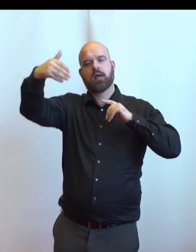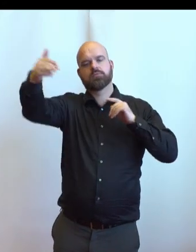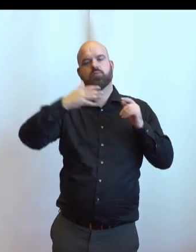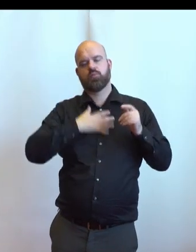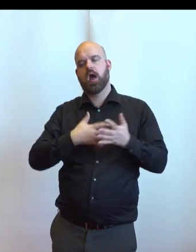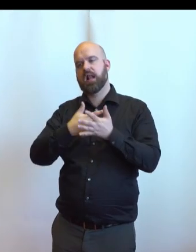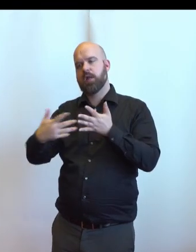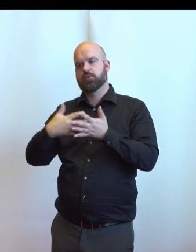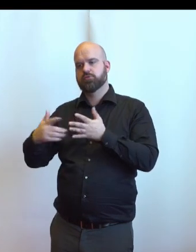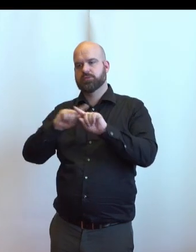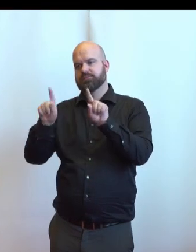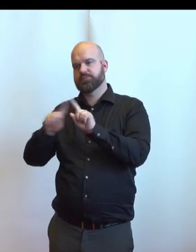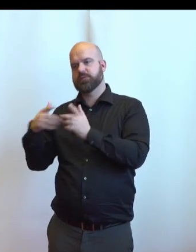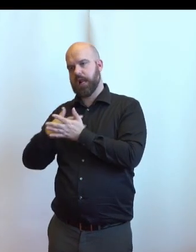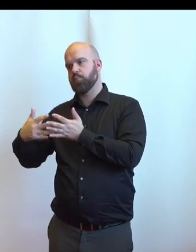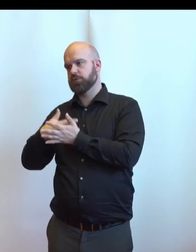now.